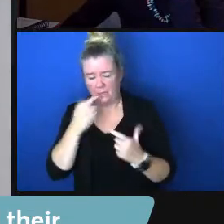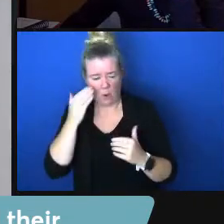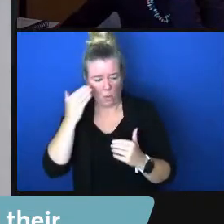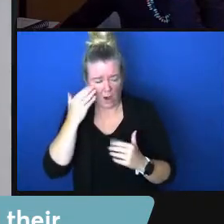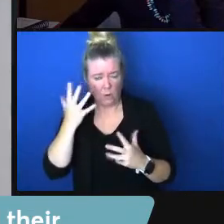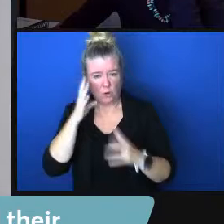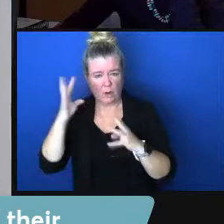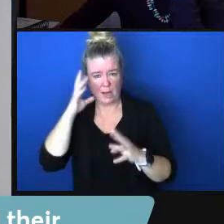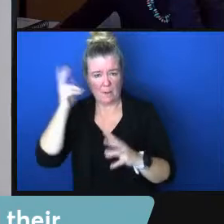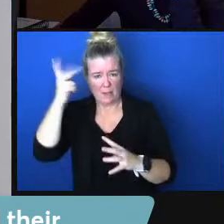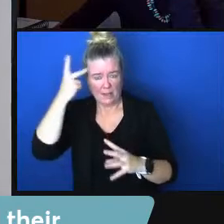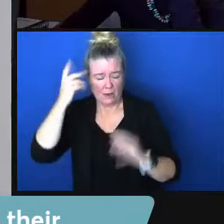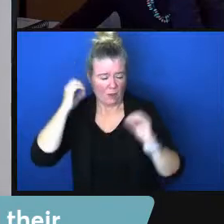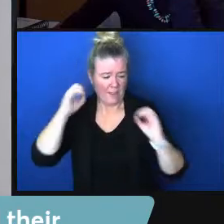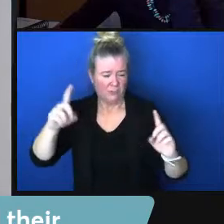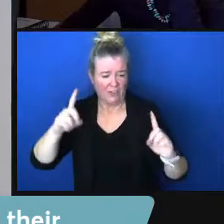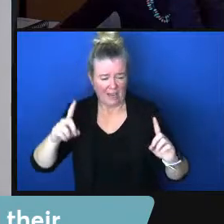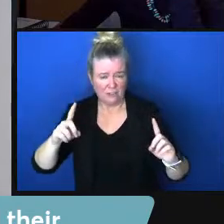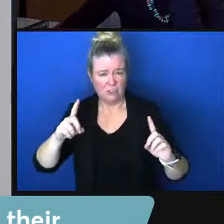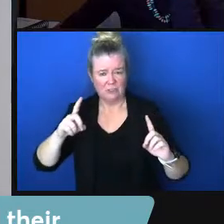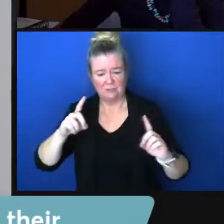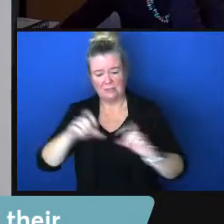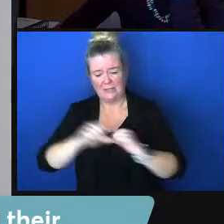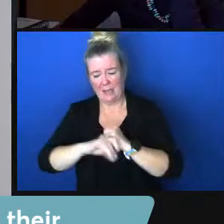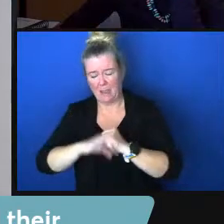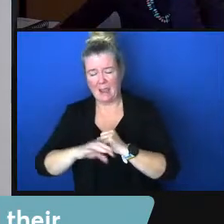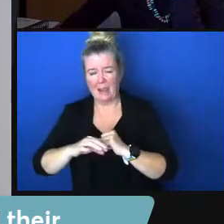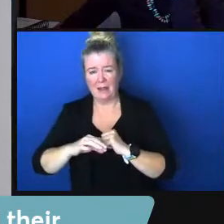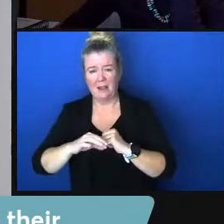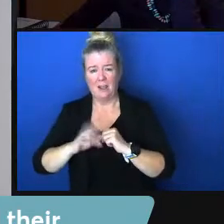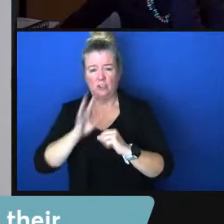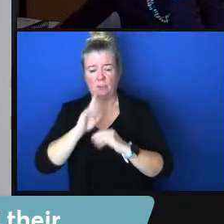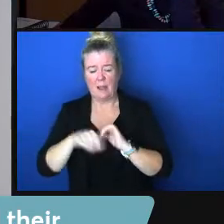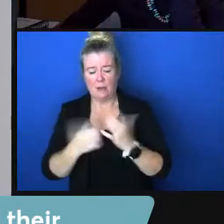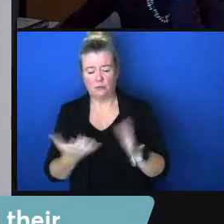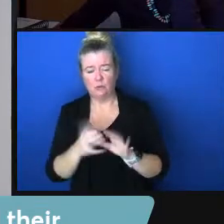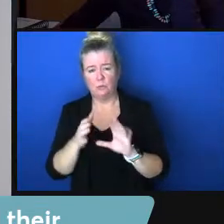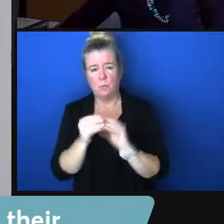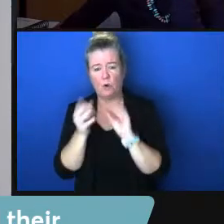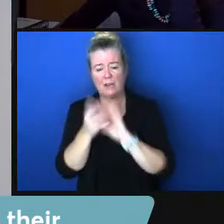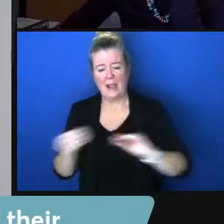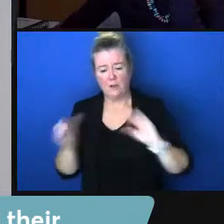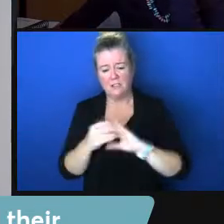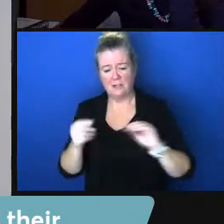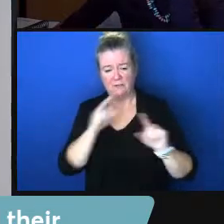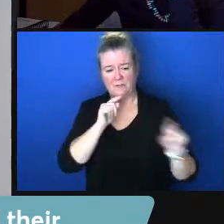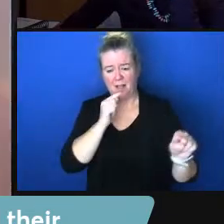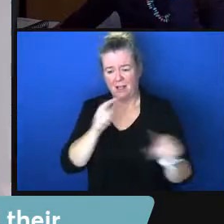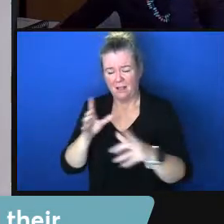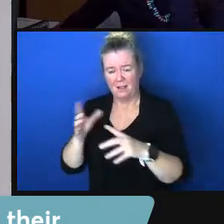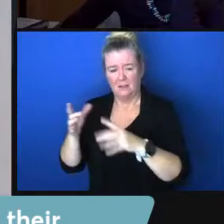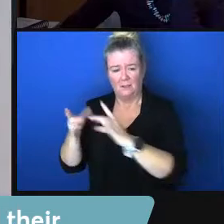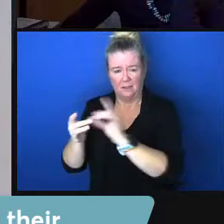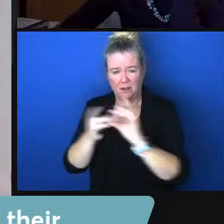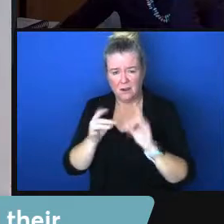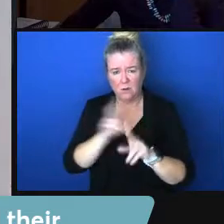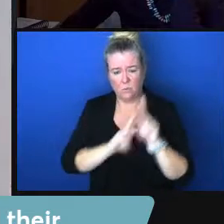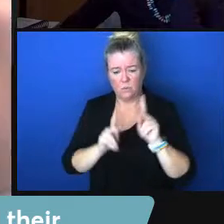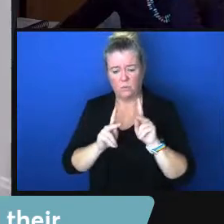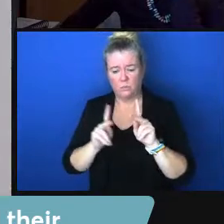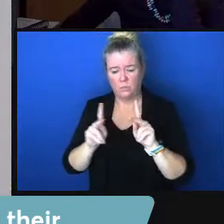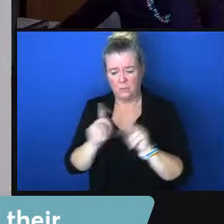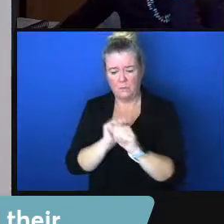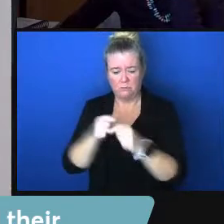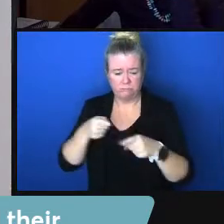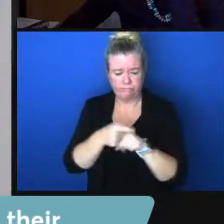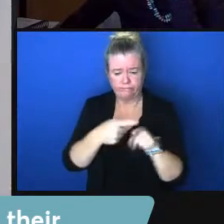talking about political education campaigns. We've been talking about doing narrative work to really combat this cross-sectorally. I've talked